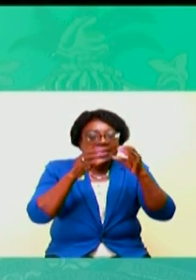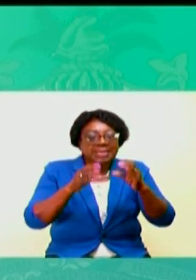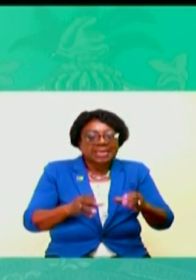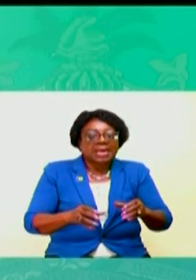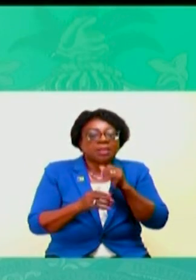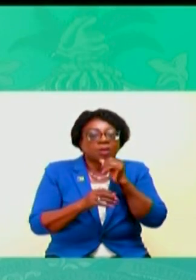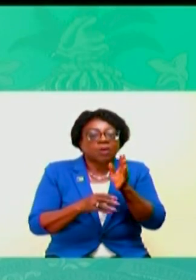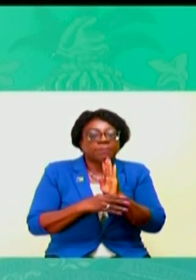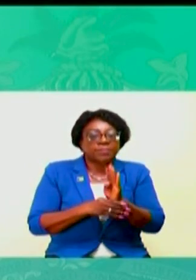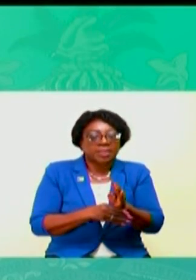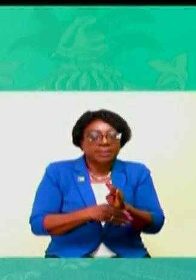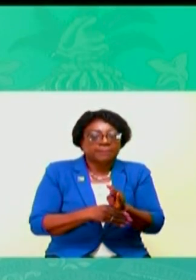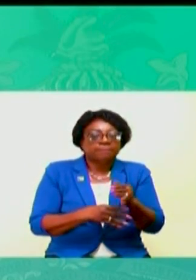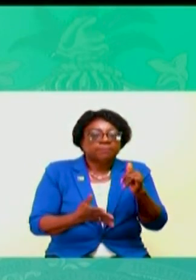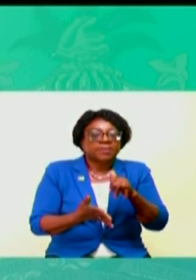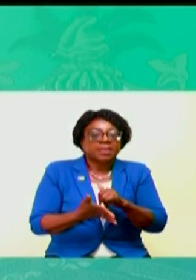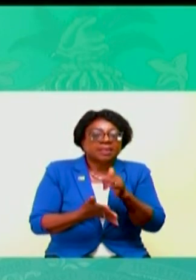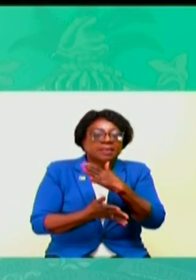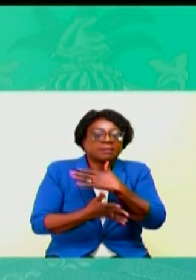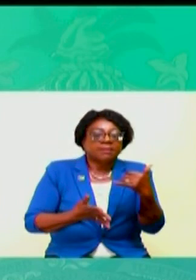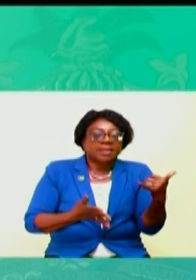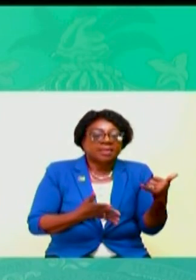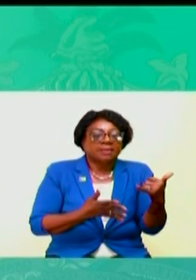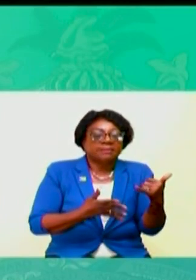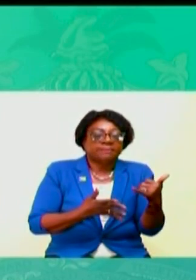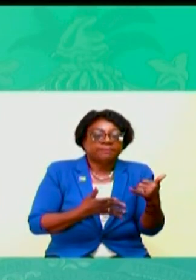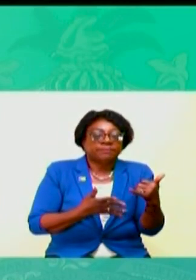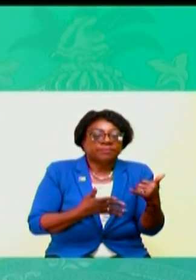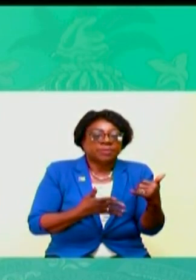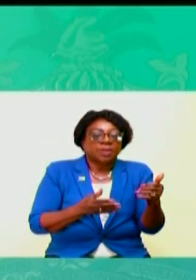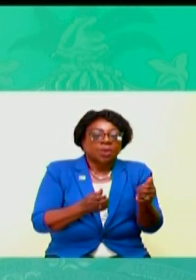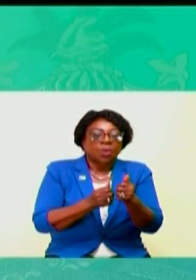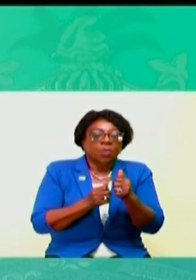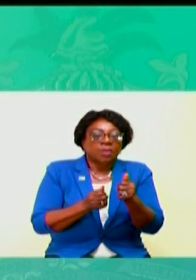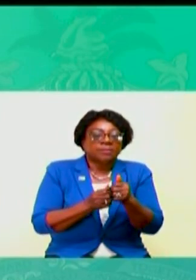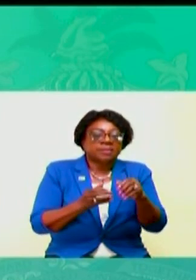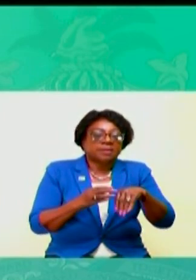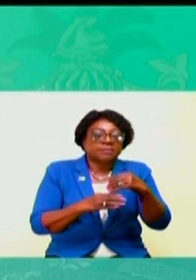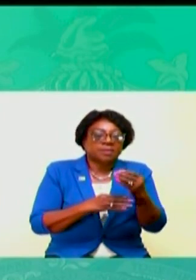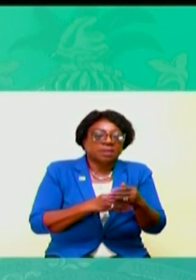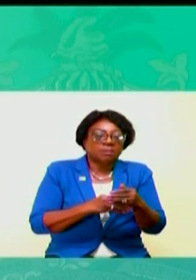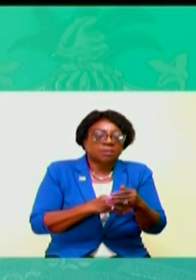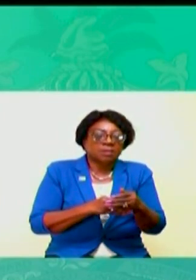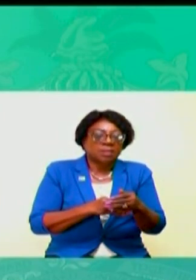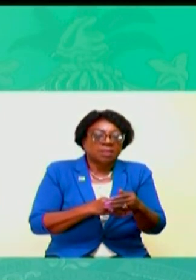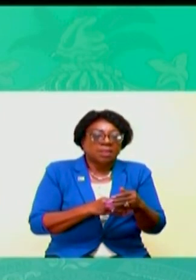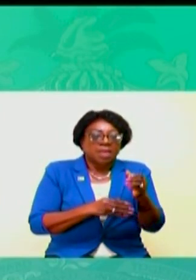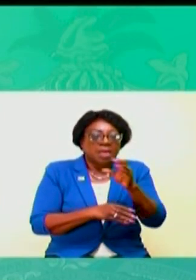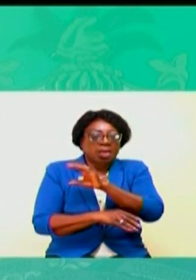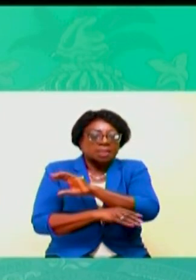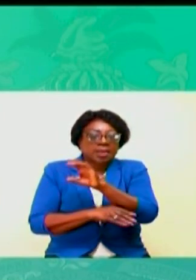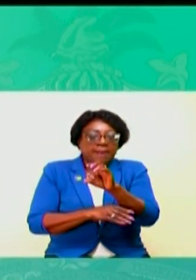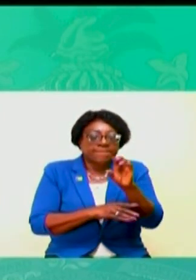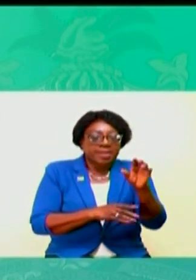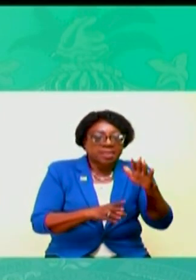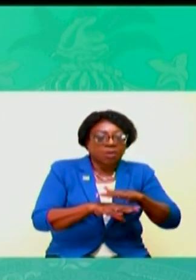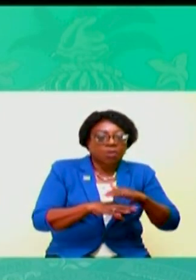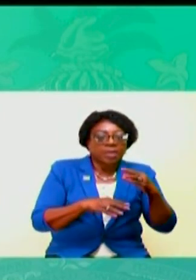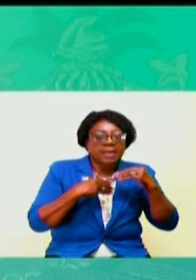it cannot be that they hold themselves out campaigning on a matter of